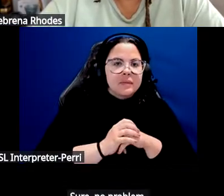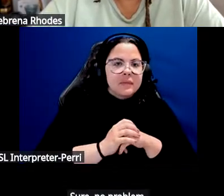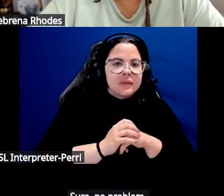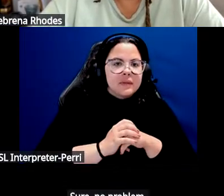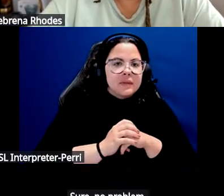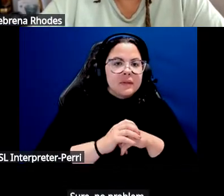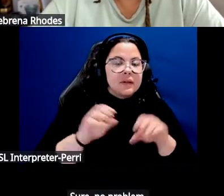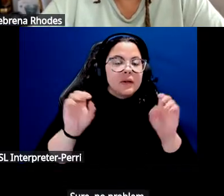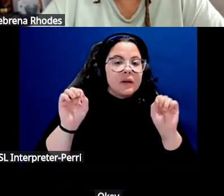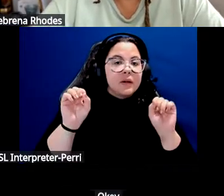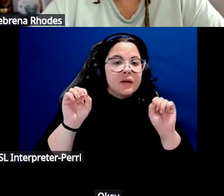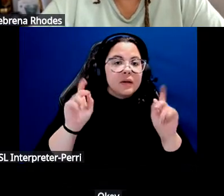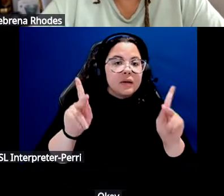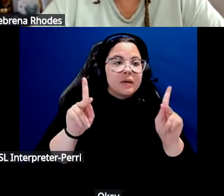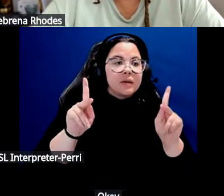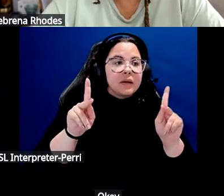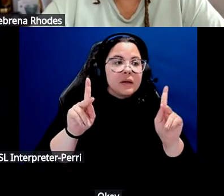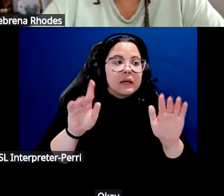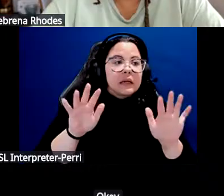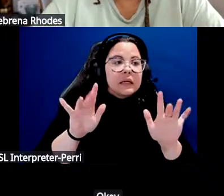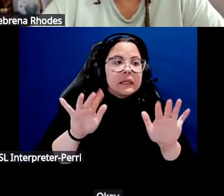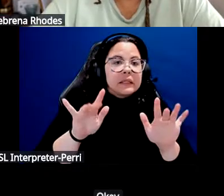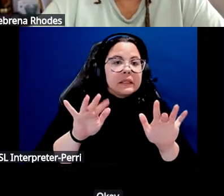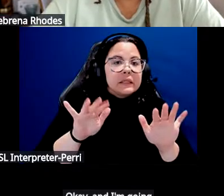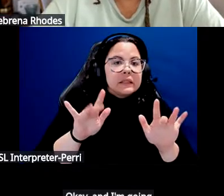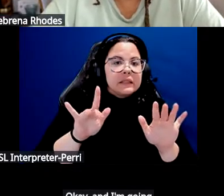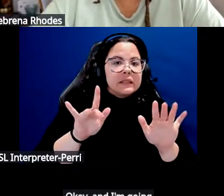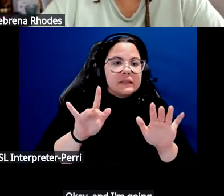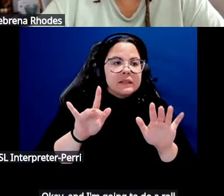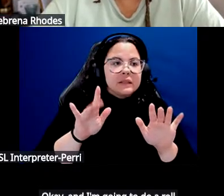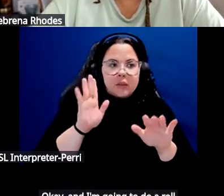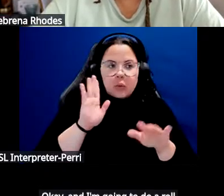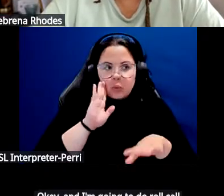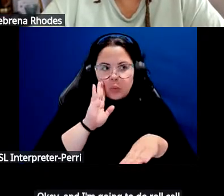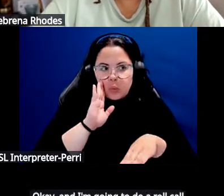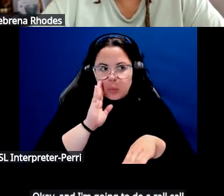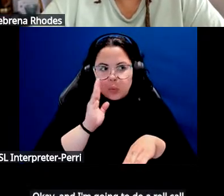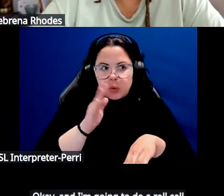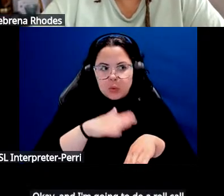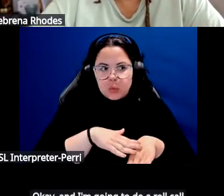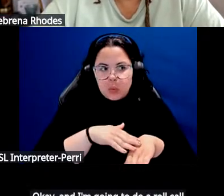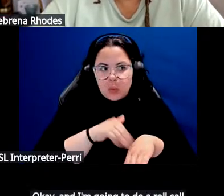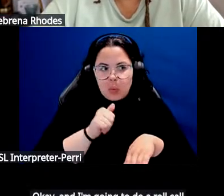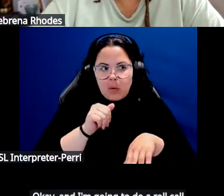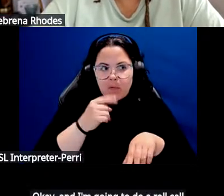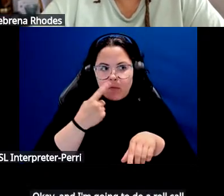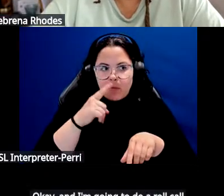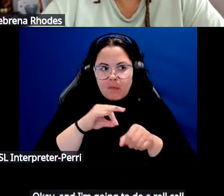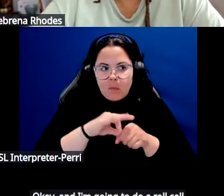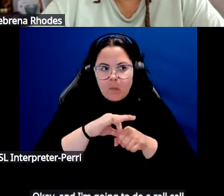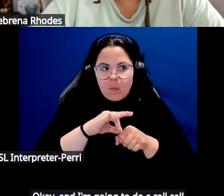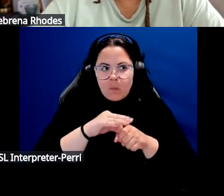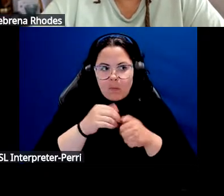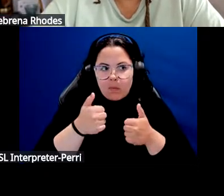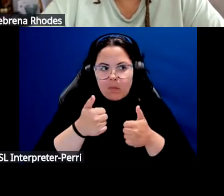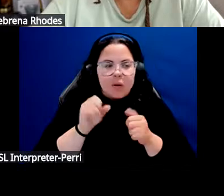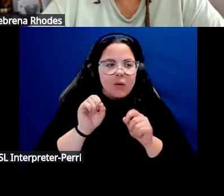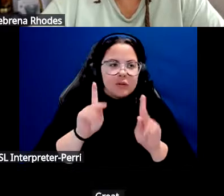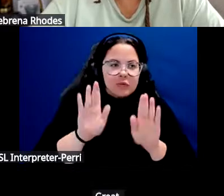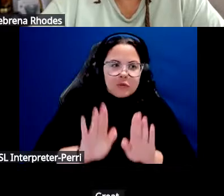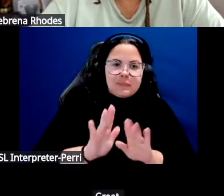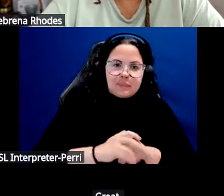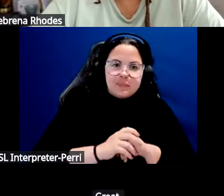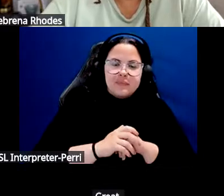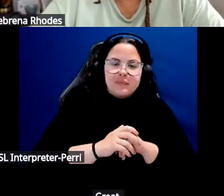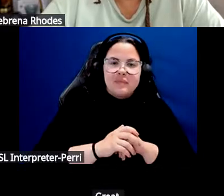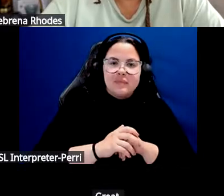Okay, and I'm gonna do roll call. Great. Motion's